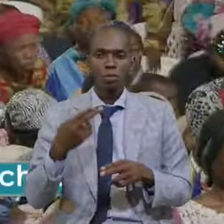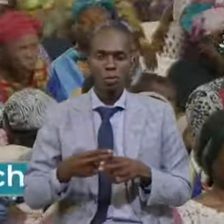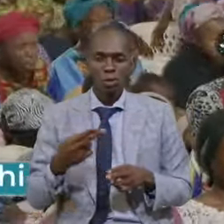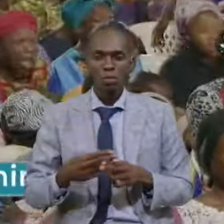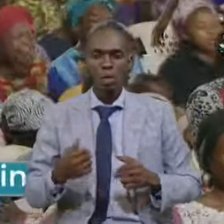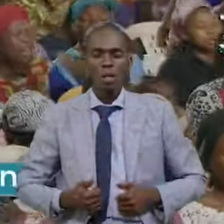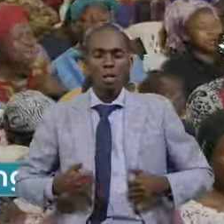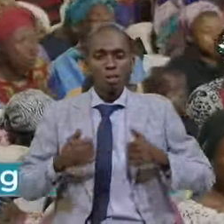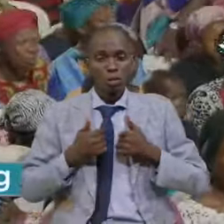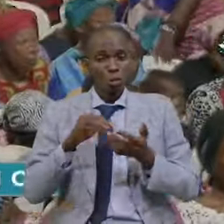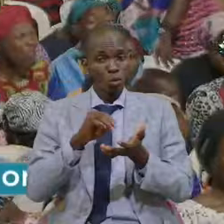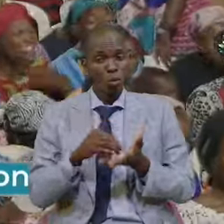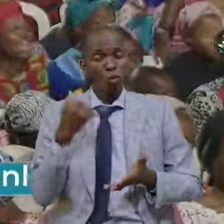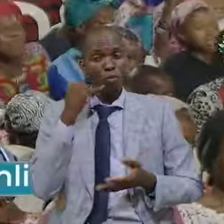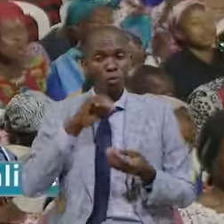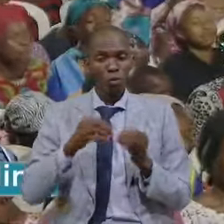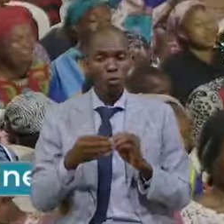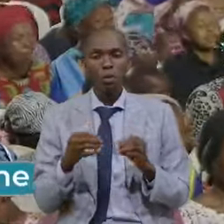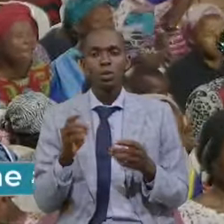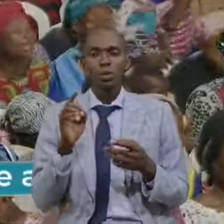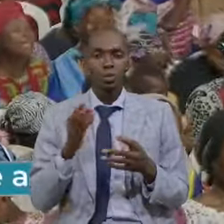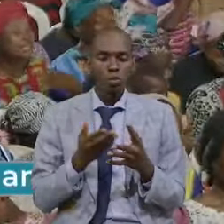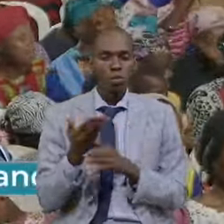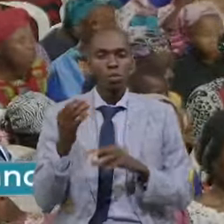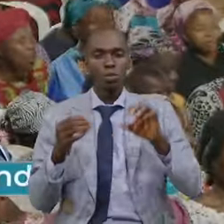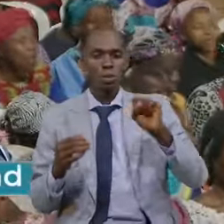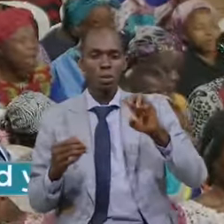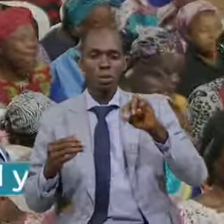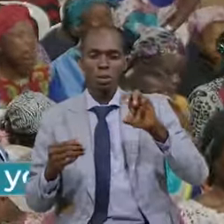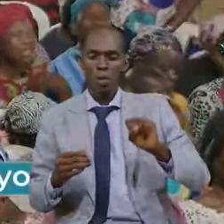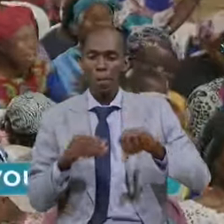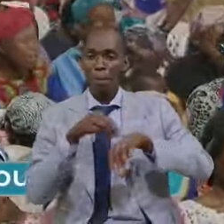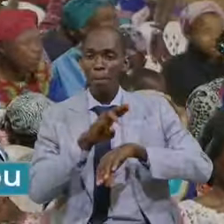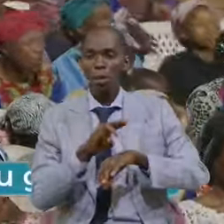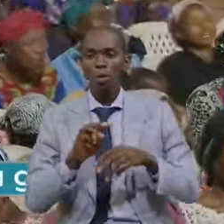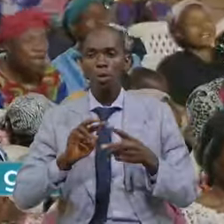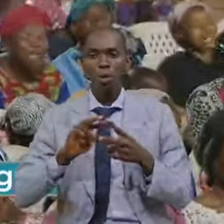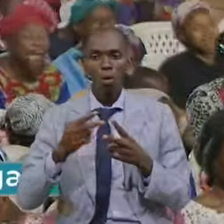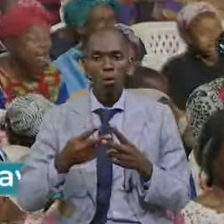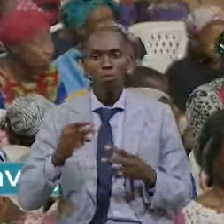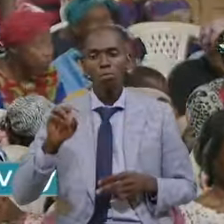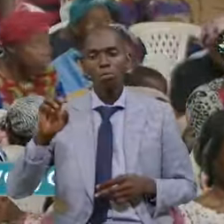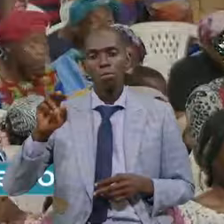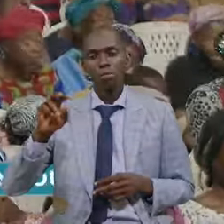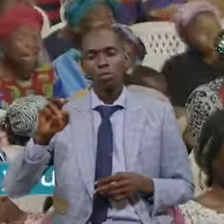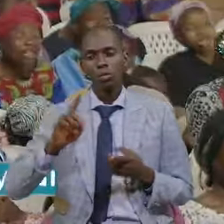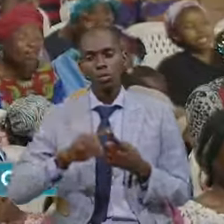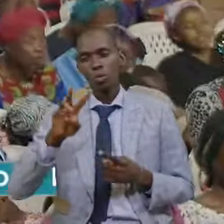via SMS or WhatsApp. I'm going to give you the number now.